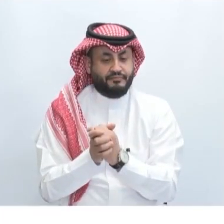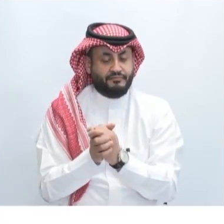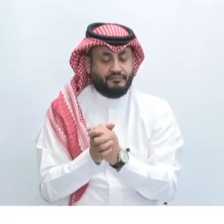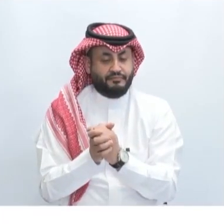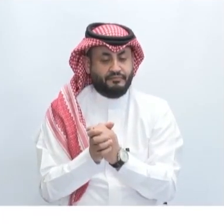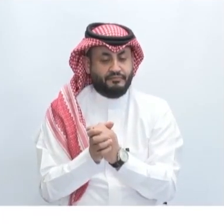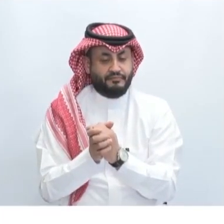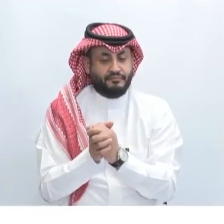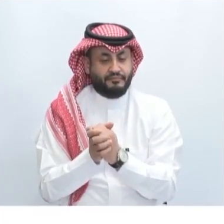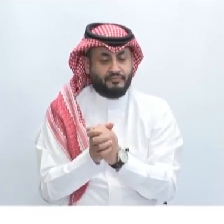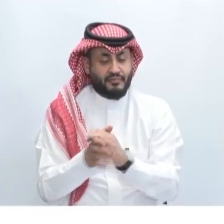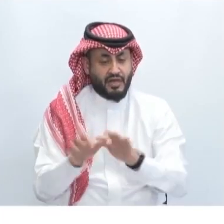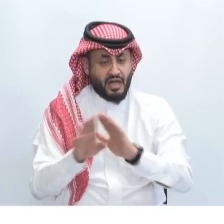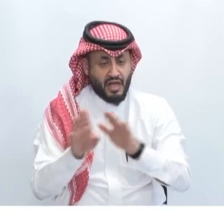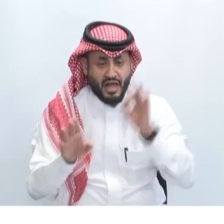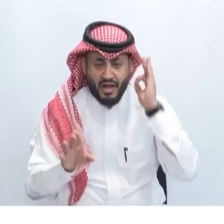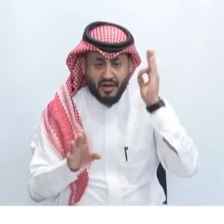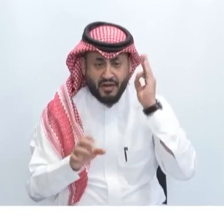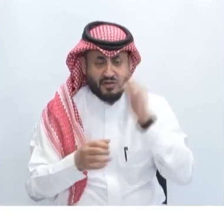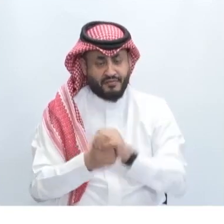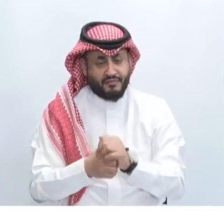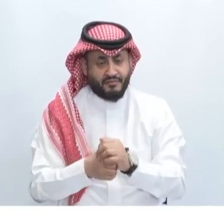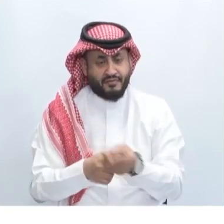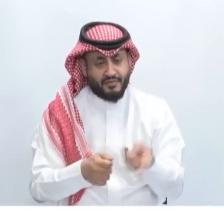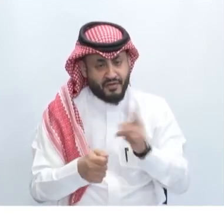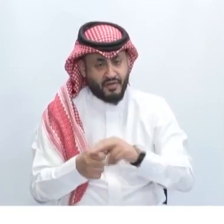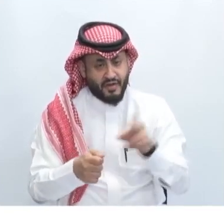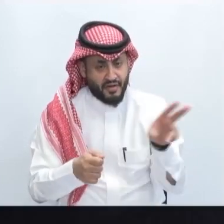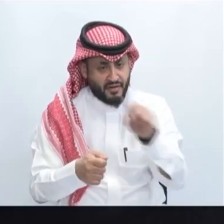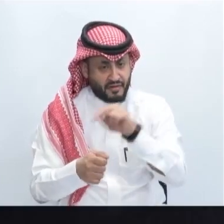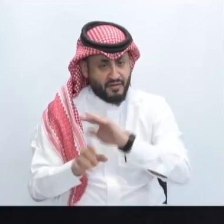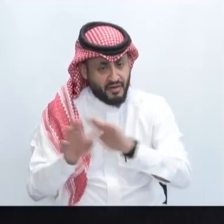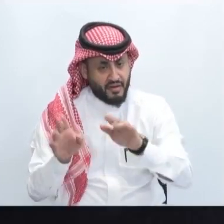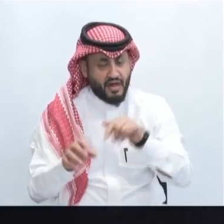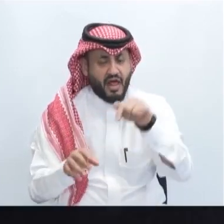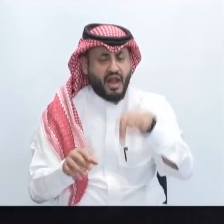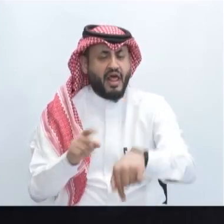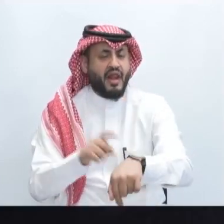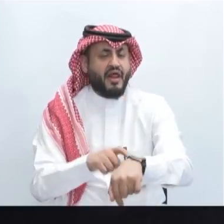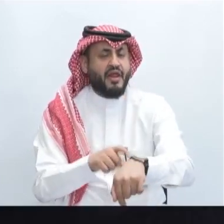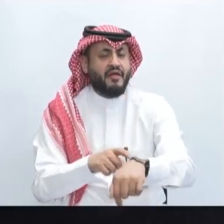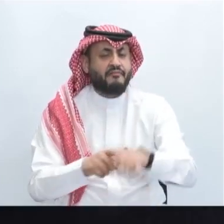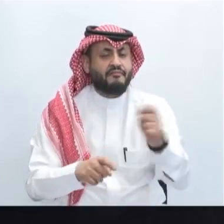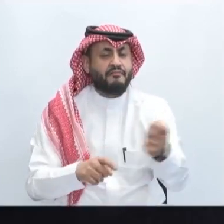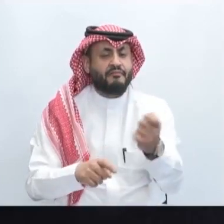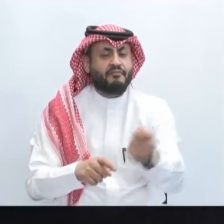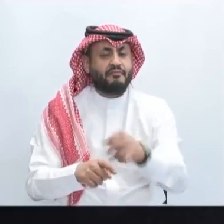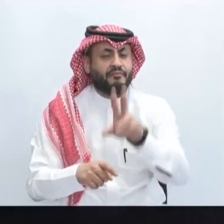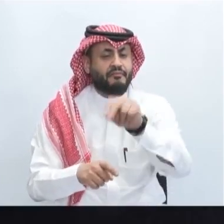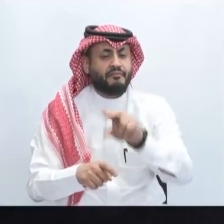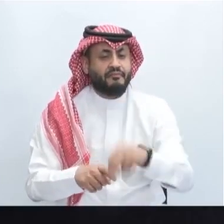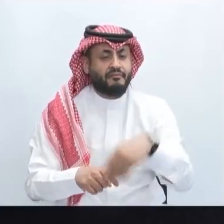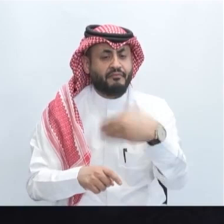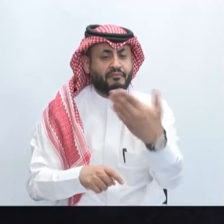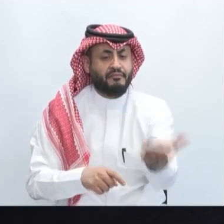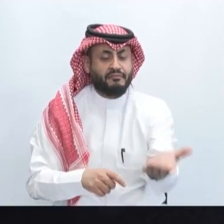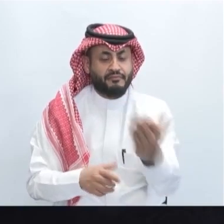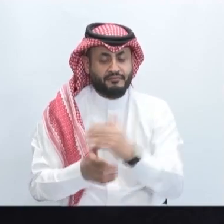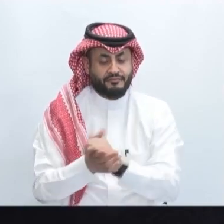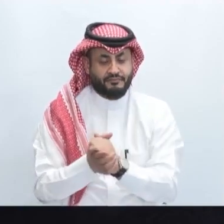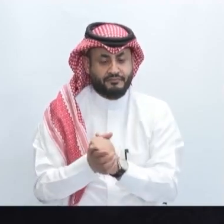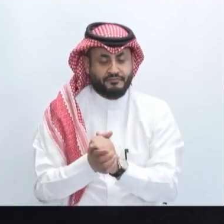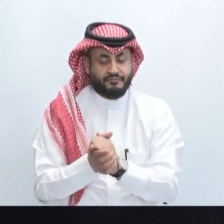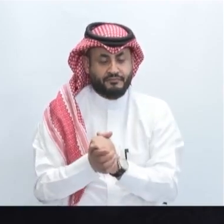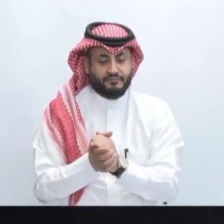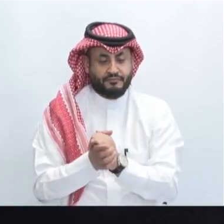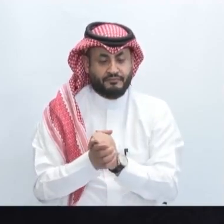we did practice, we repeat, and now it is time for tracing. Now it is